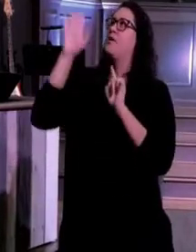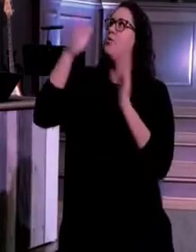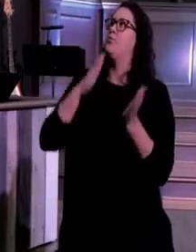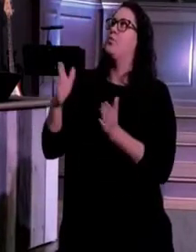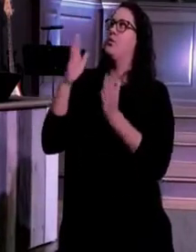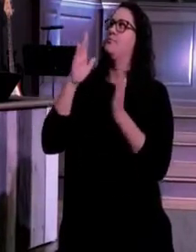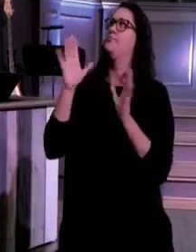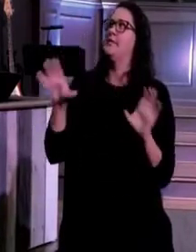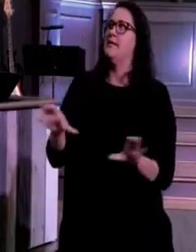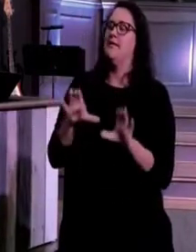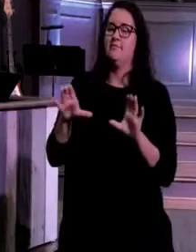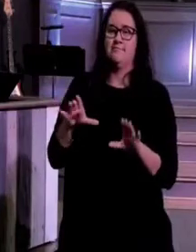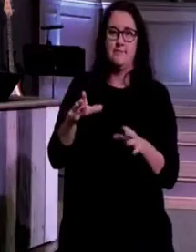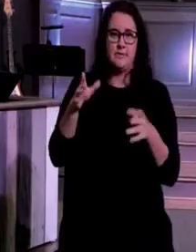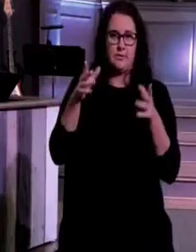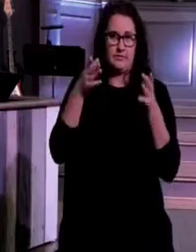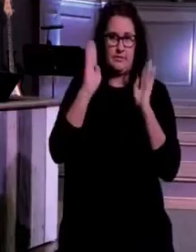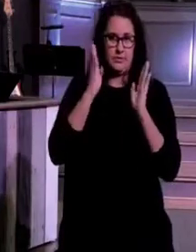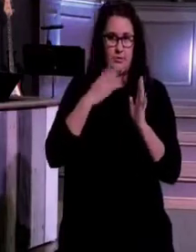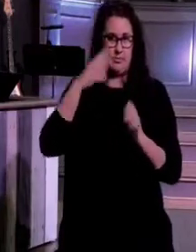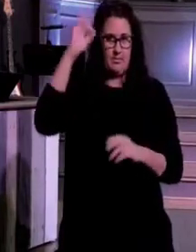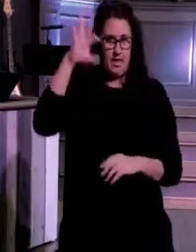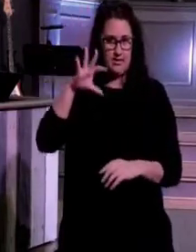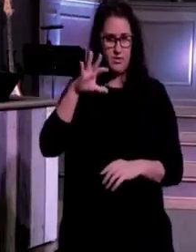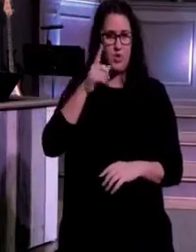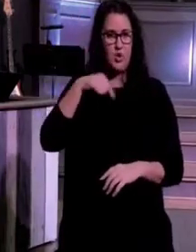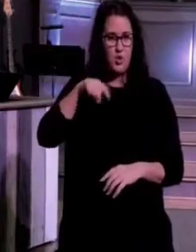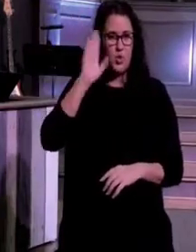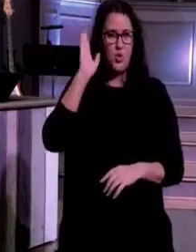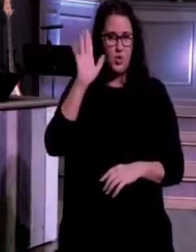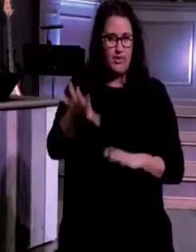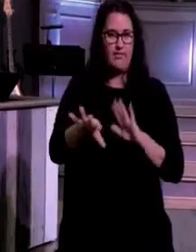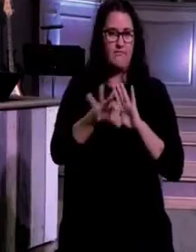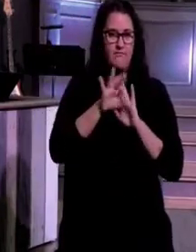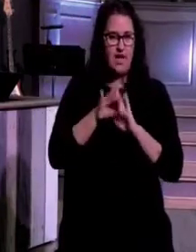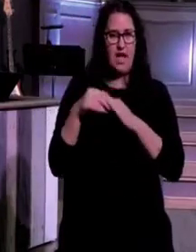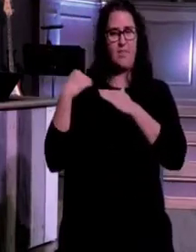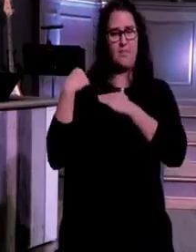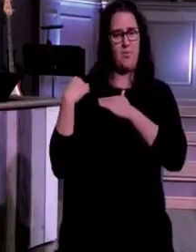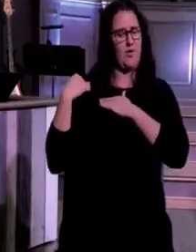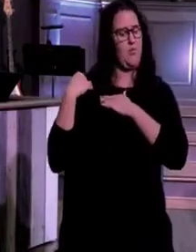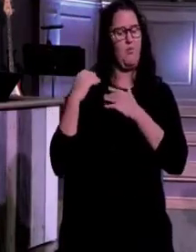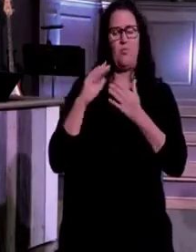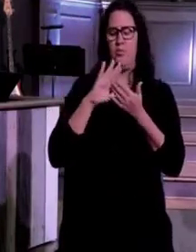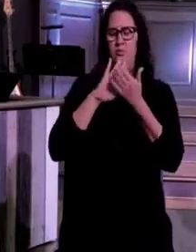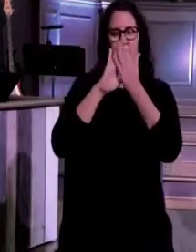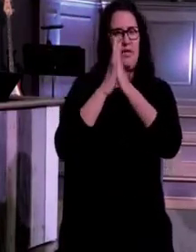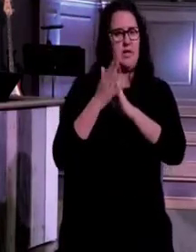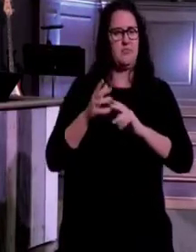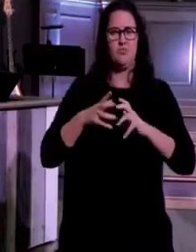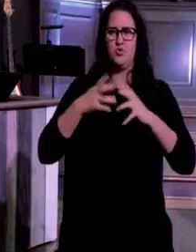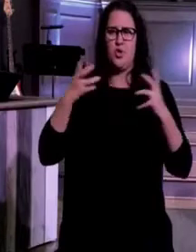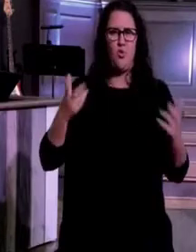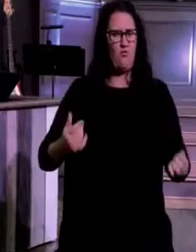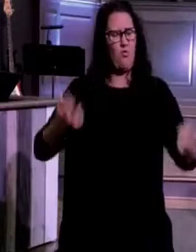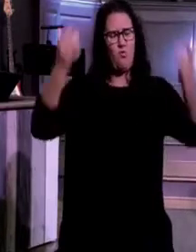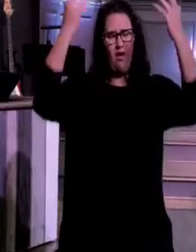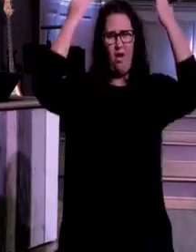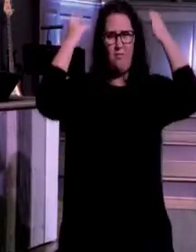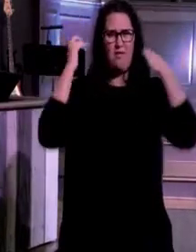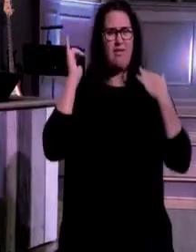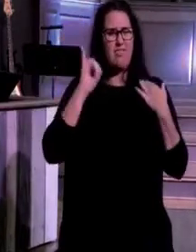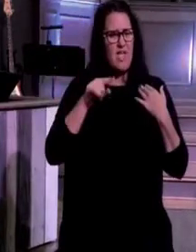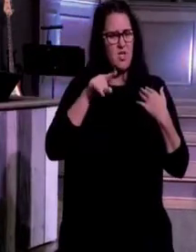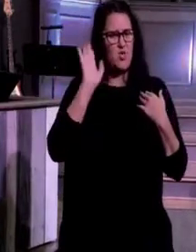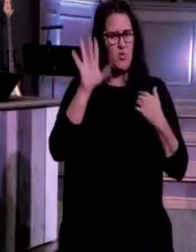Listen to Pastor. You will find the burden will become so consuming that you will